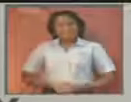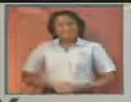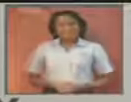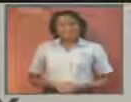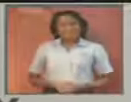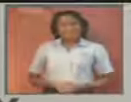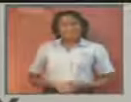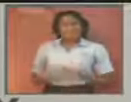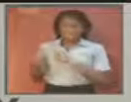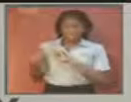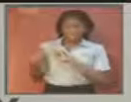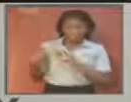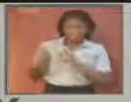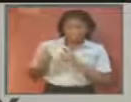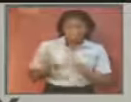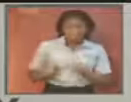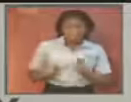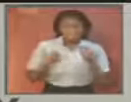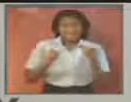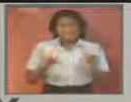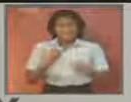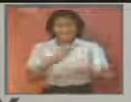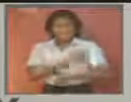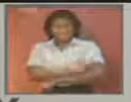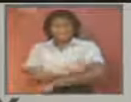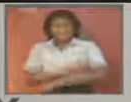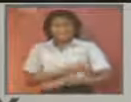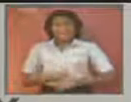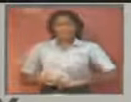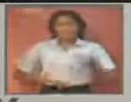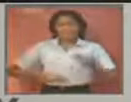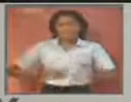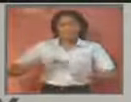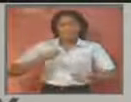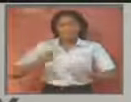To date, we have given vaccine doses as follows.